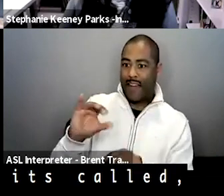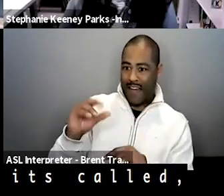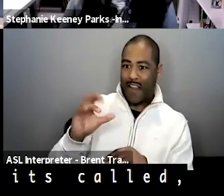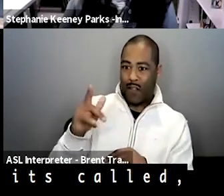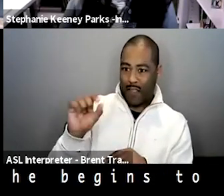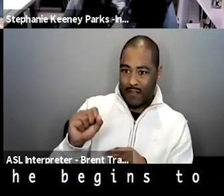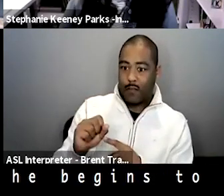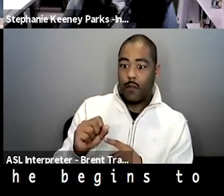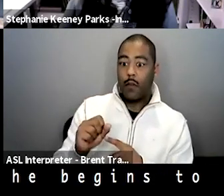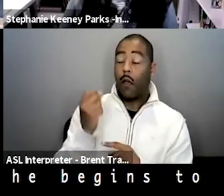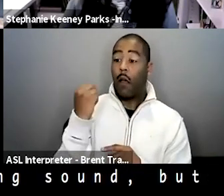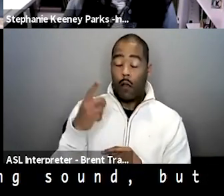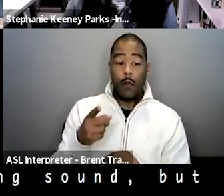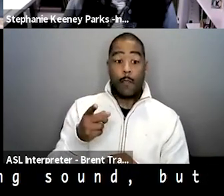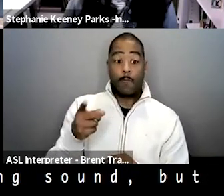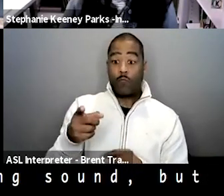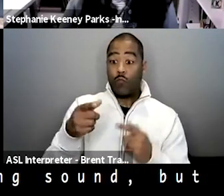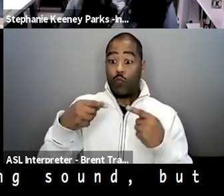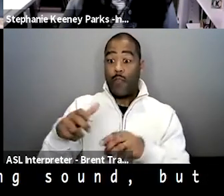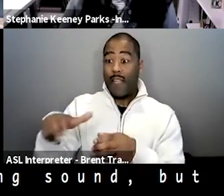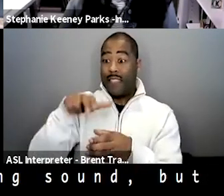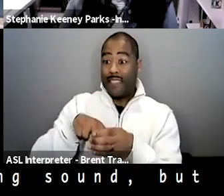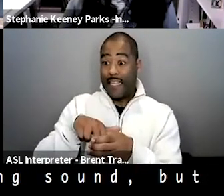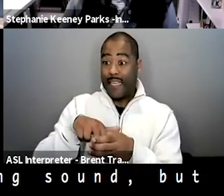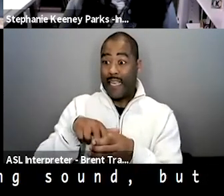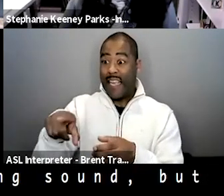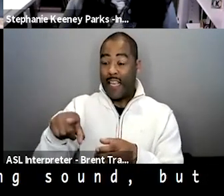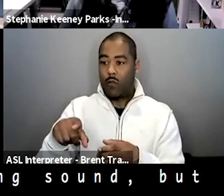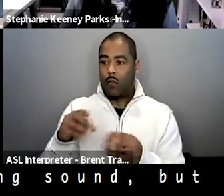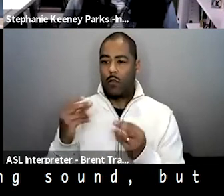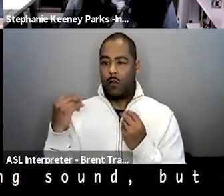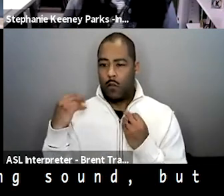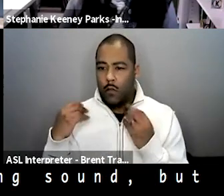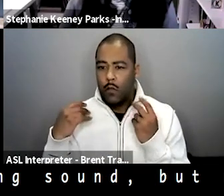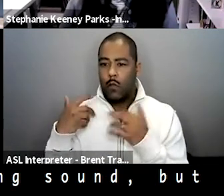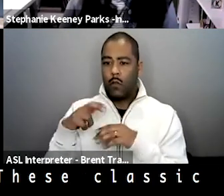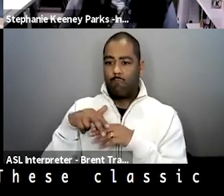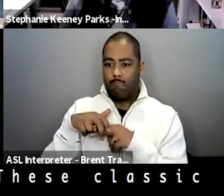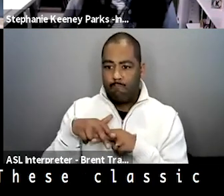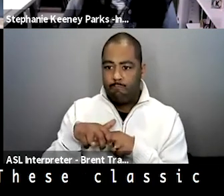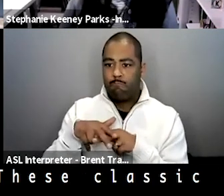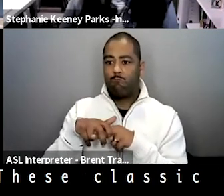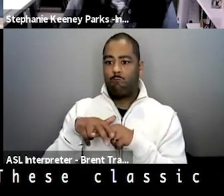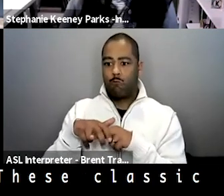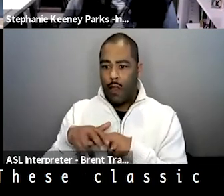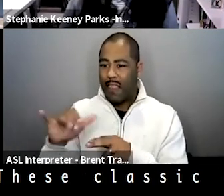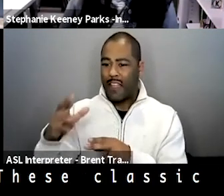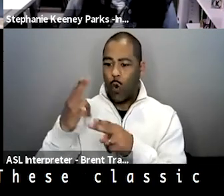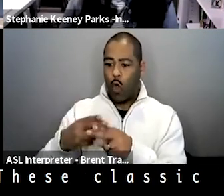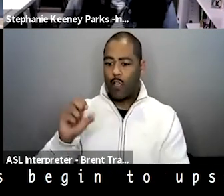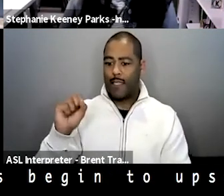fingers. He's stimming, it's called. And then he begins to vocalize, meaning he's making sounds, but not spoken sound. So